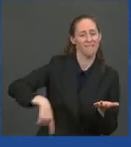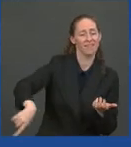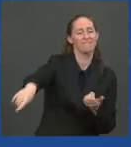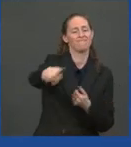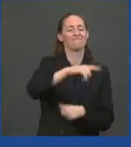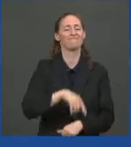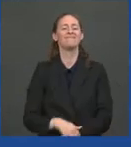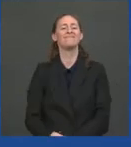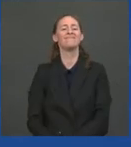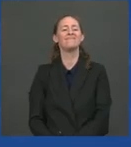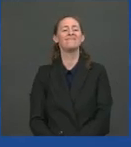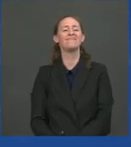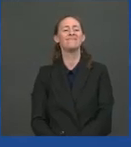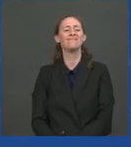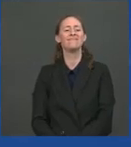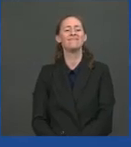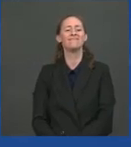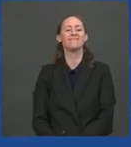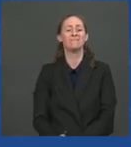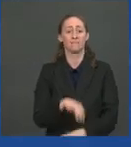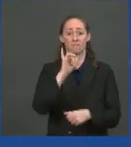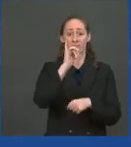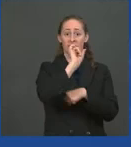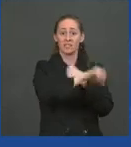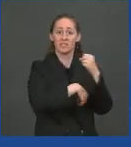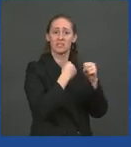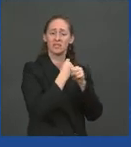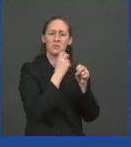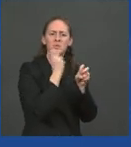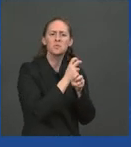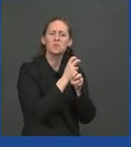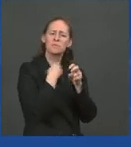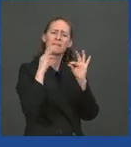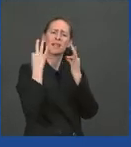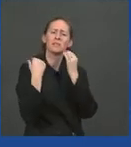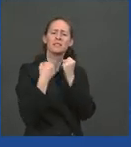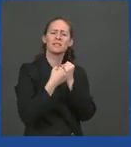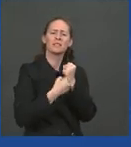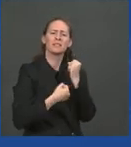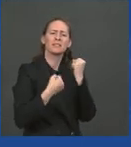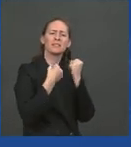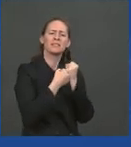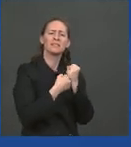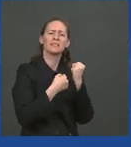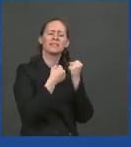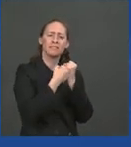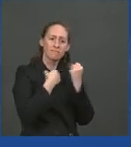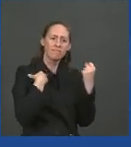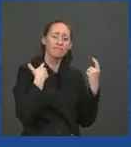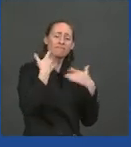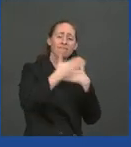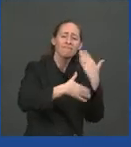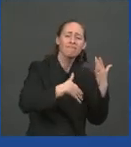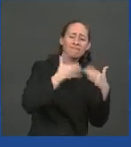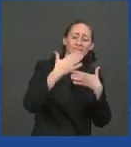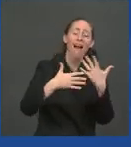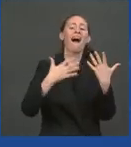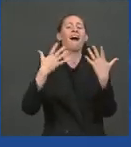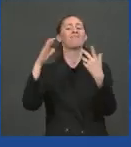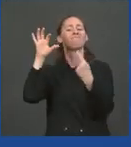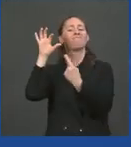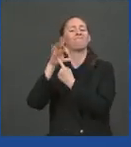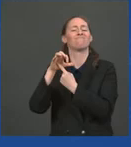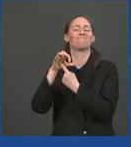during the year for us, enabled for us to win a championship. They're not here with us today, but we always carry them